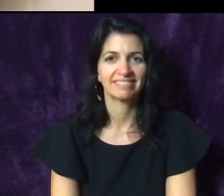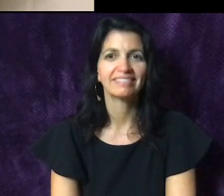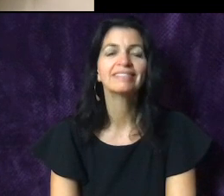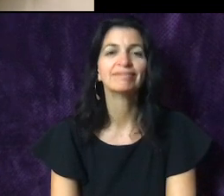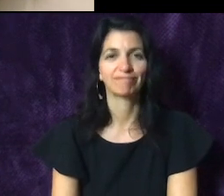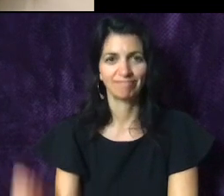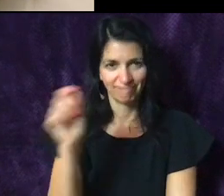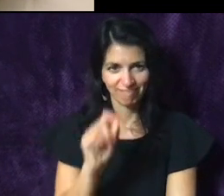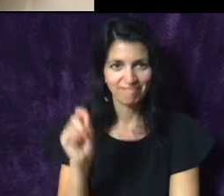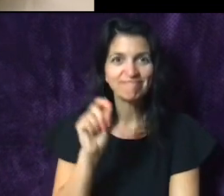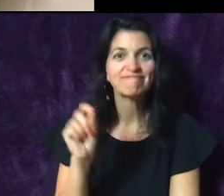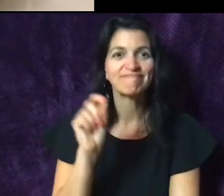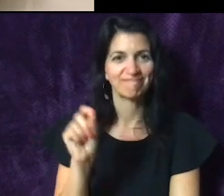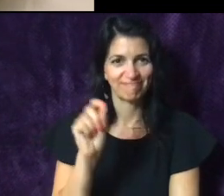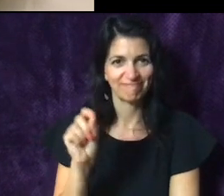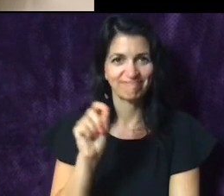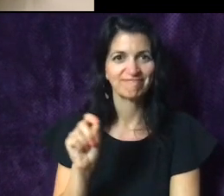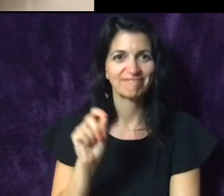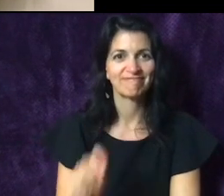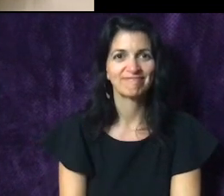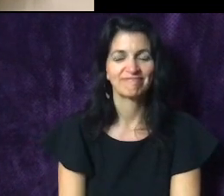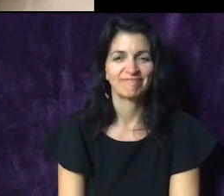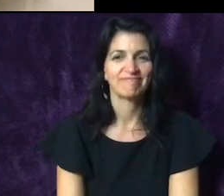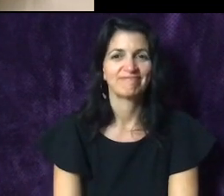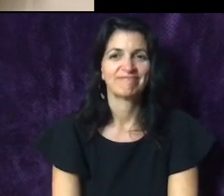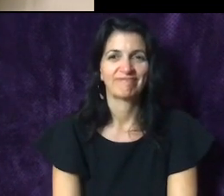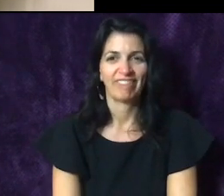draw a note like this.